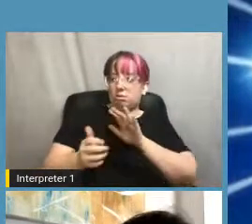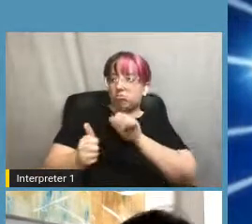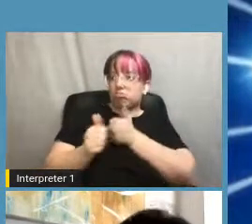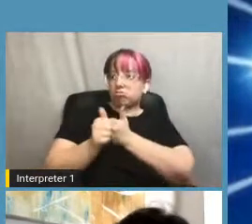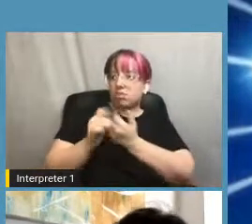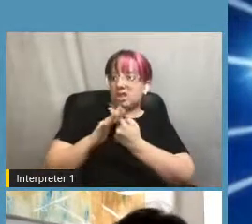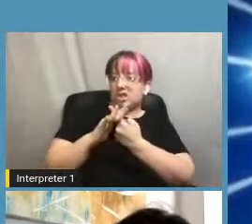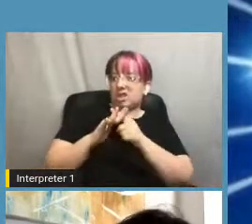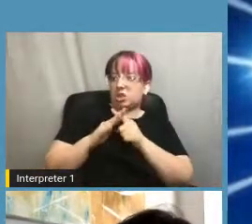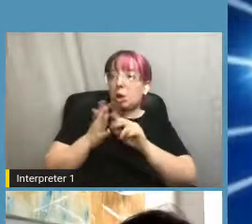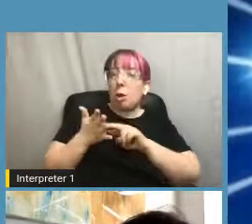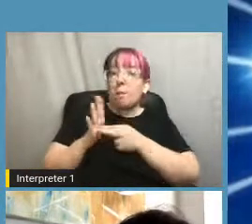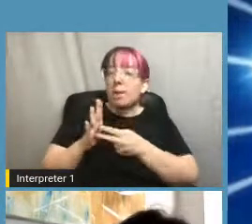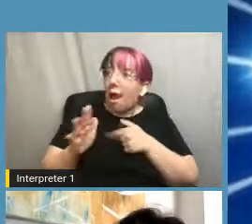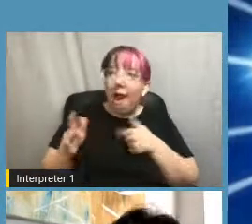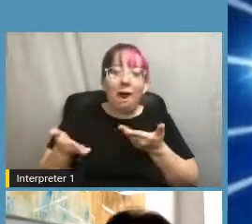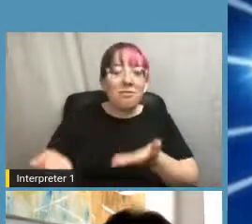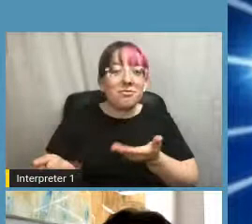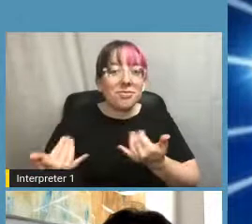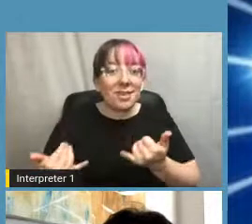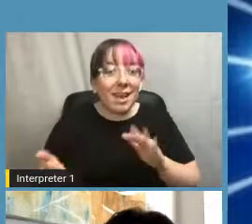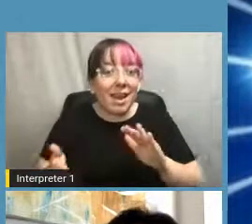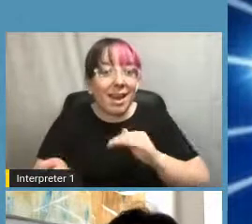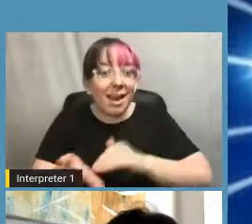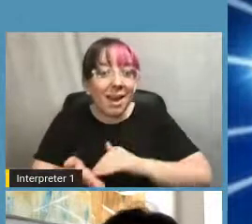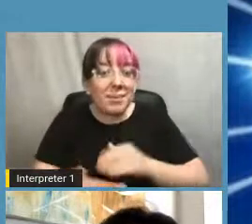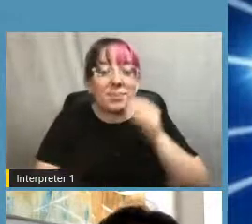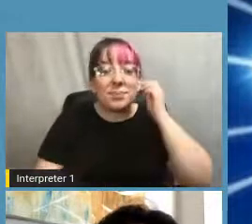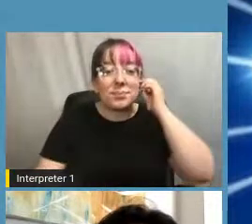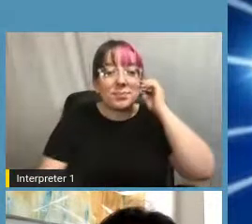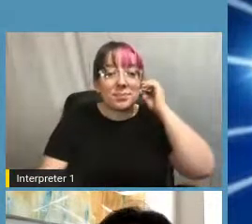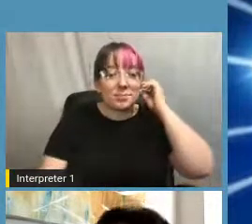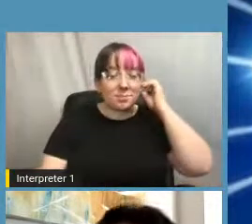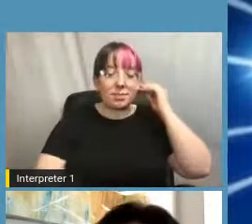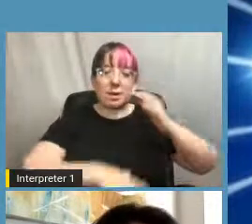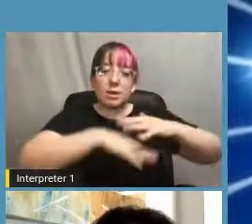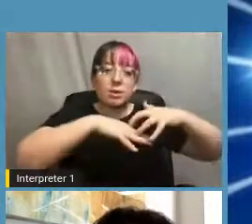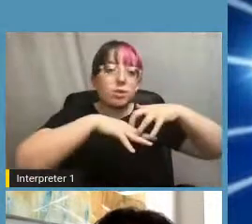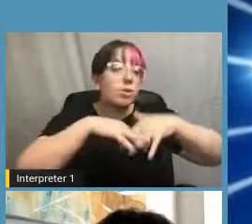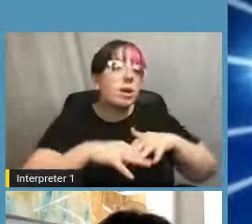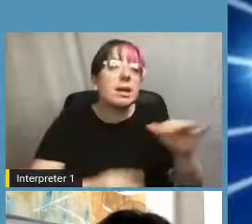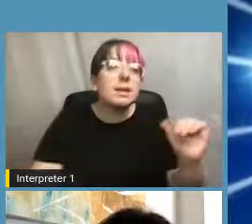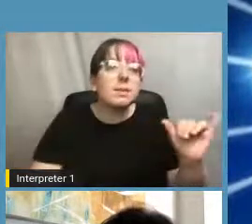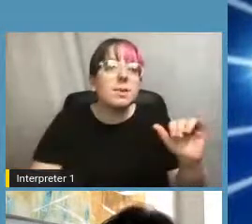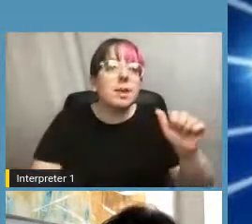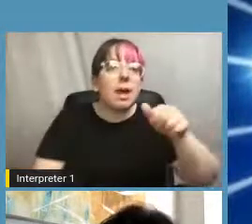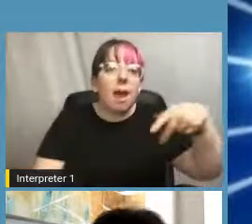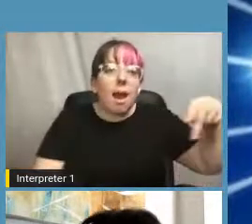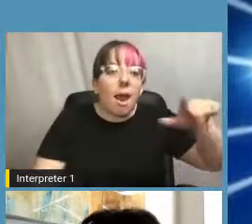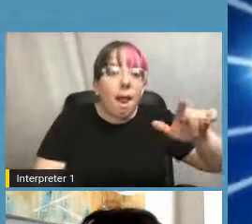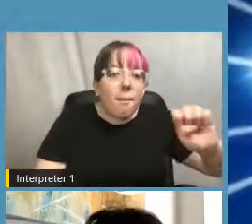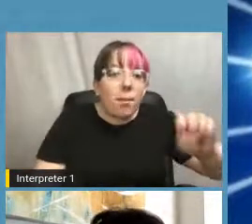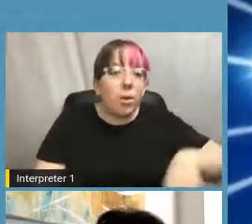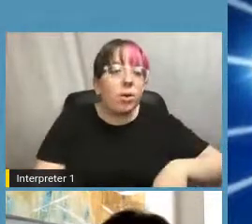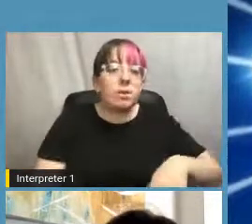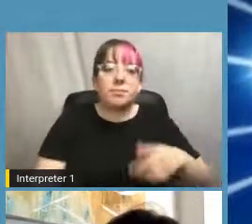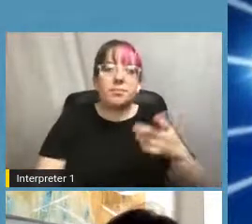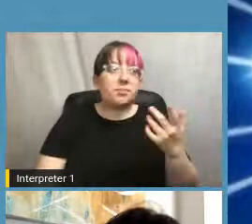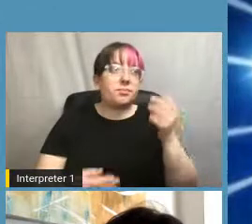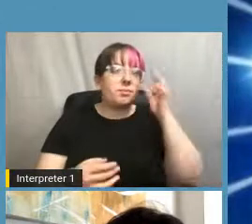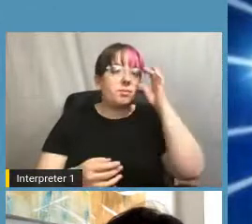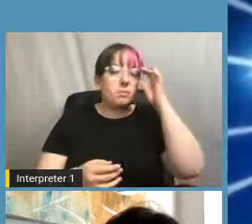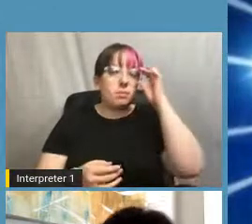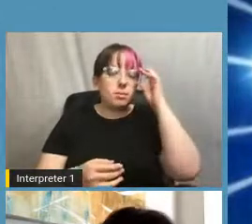It also means that your objects don't have to get degraded. If you have something like an apple press in terms of heritage,